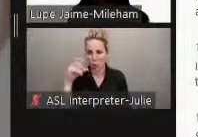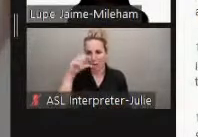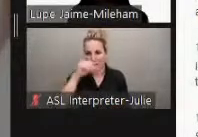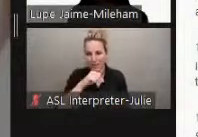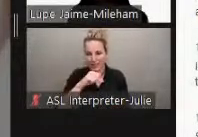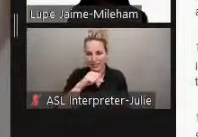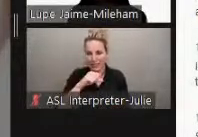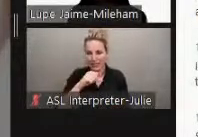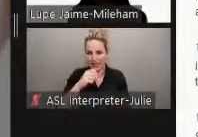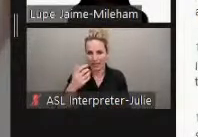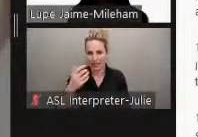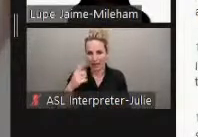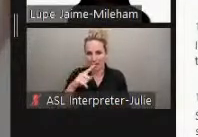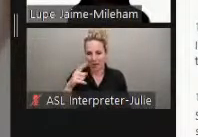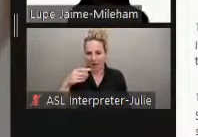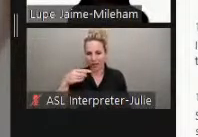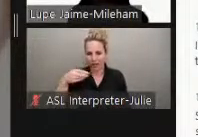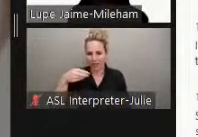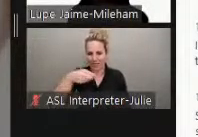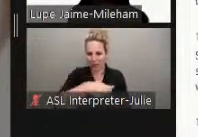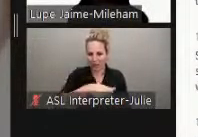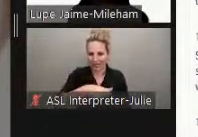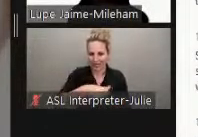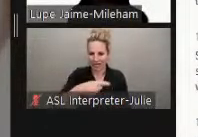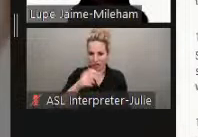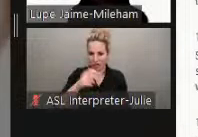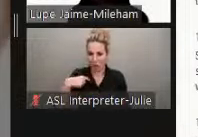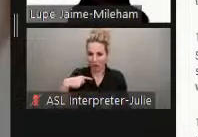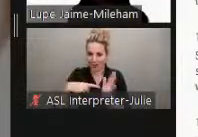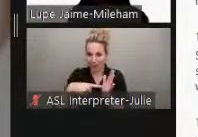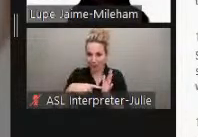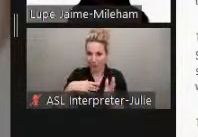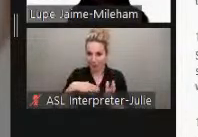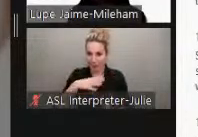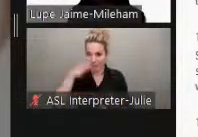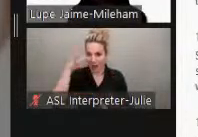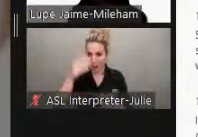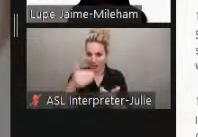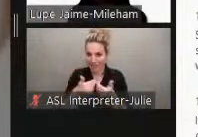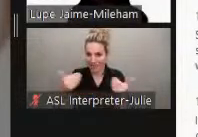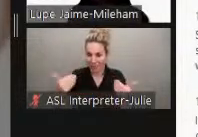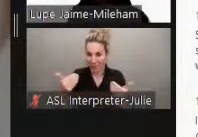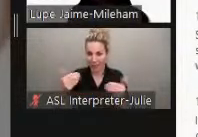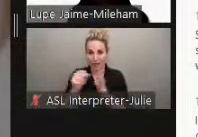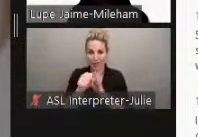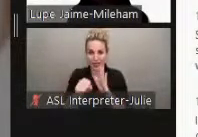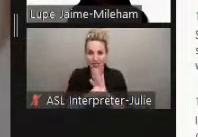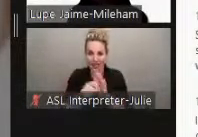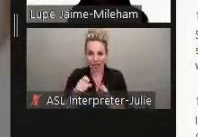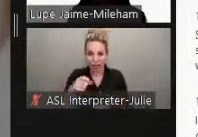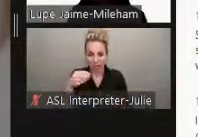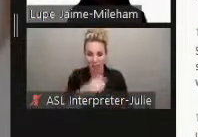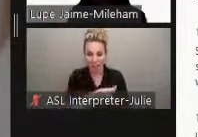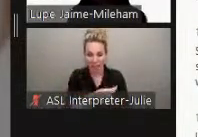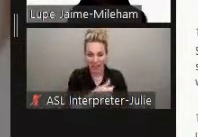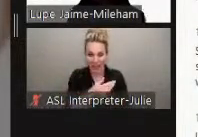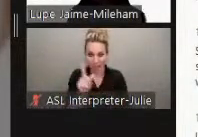via subsidy clients. So do I need to bill my parents separately, or is this something that the state should be paying?